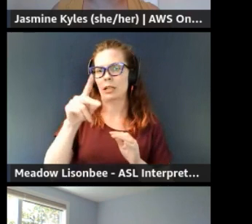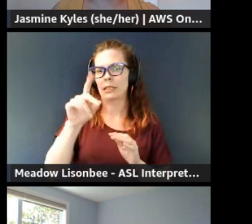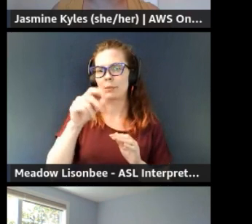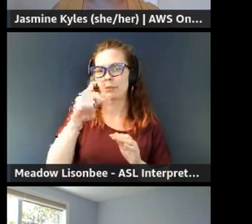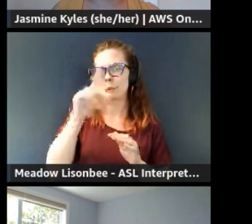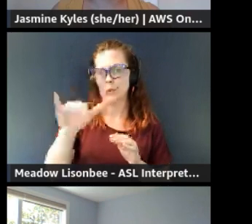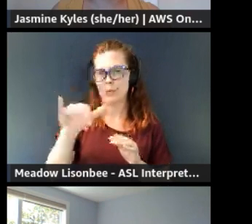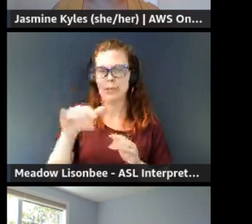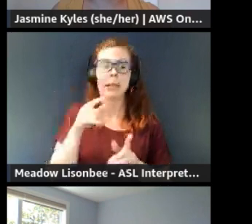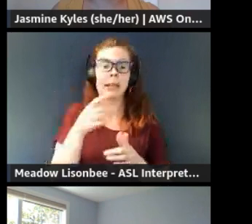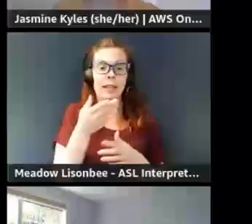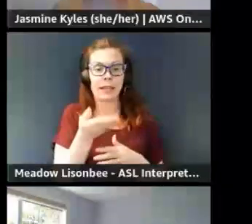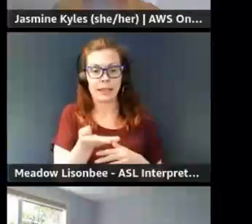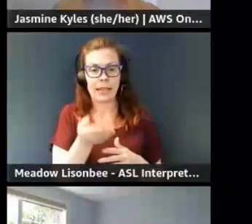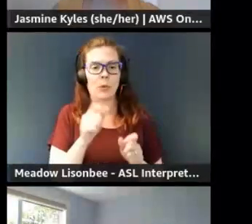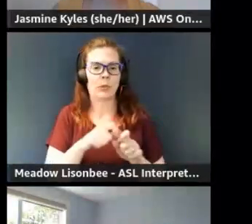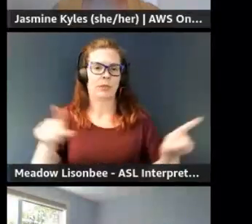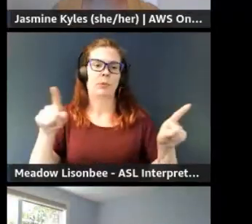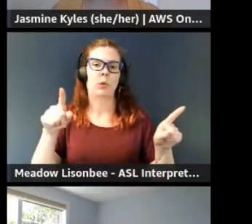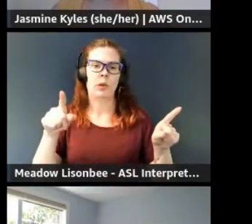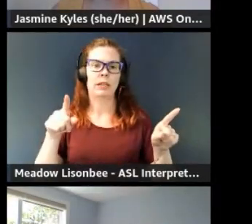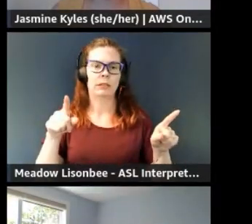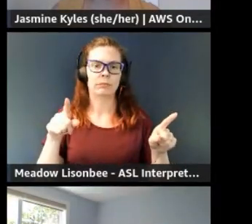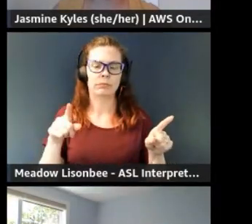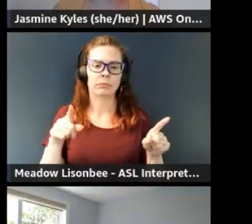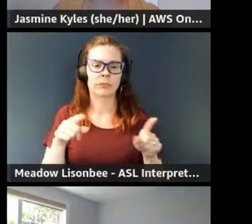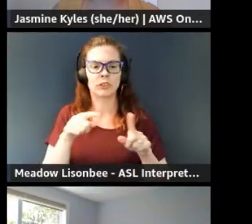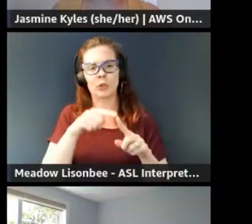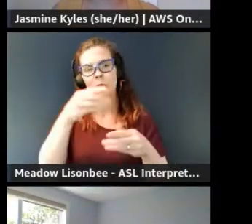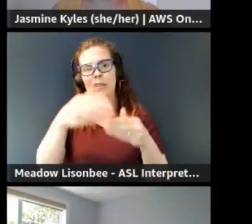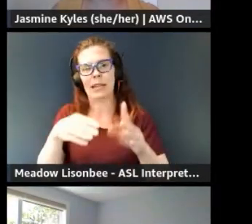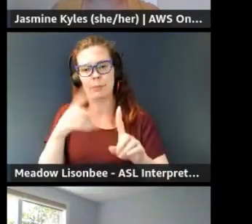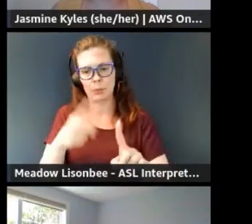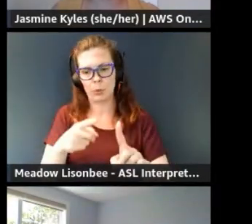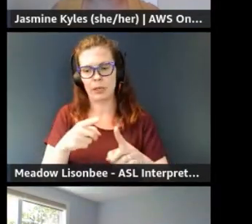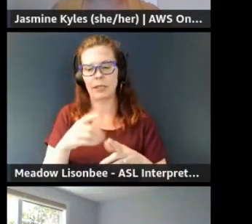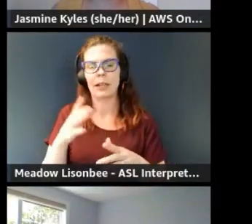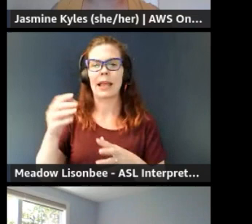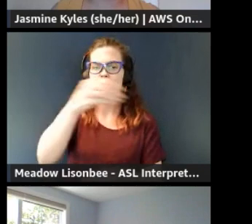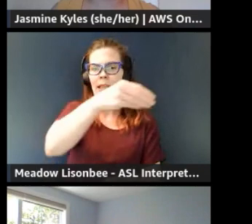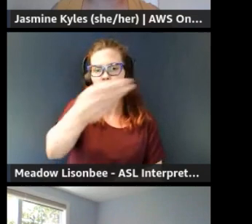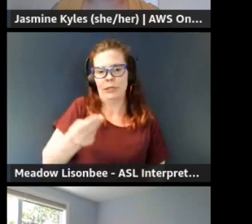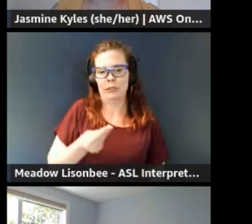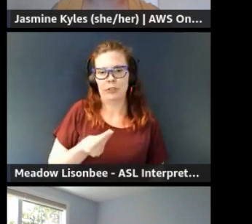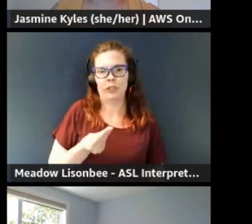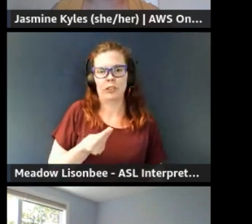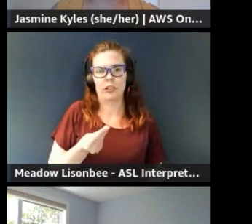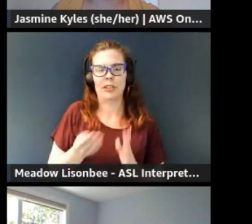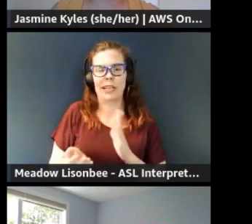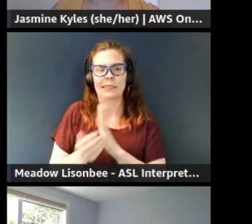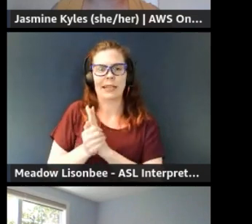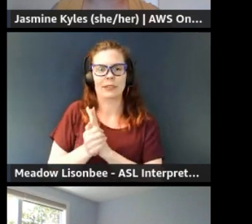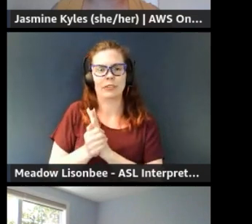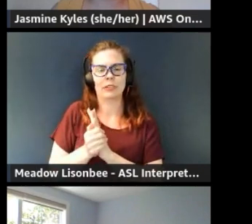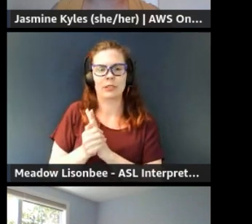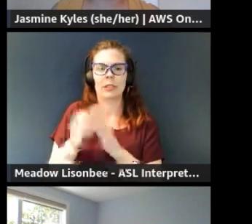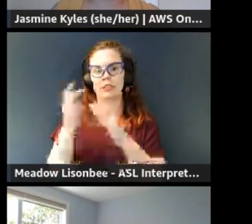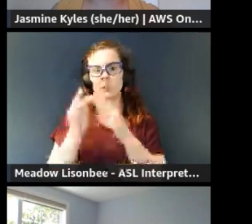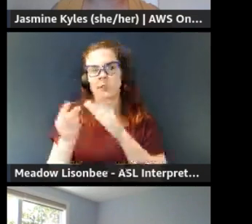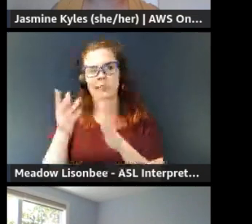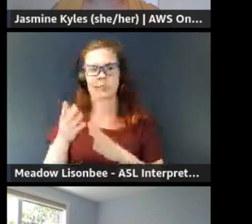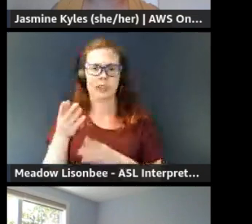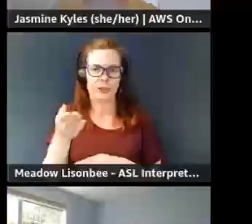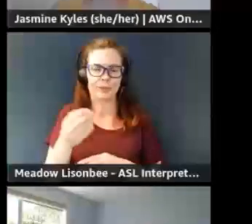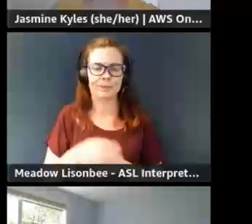going to deploy that model to an endpoint and return a attached predictor to that